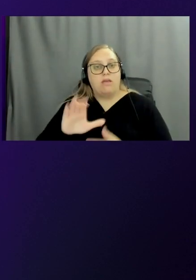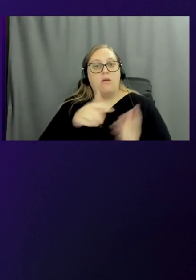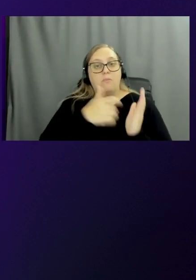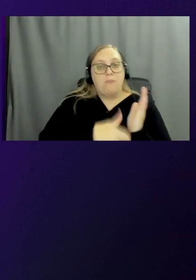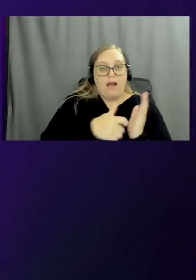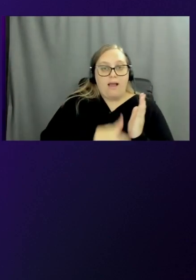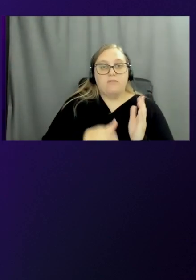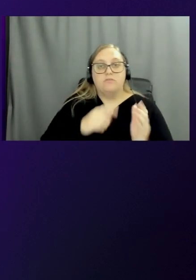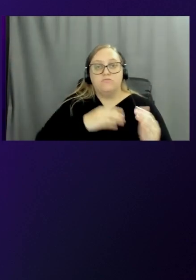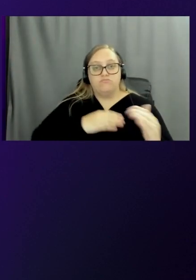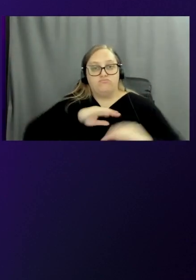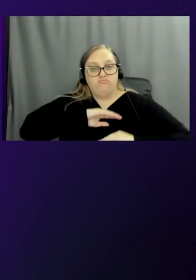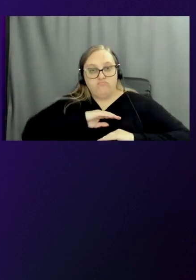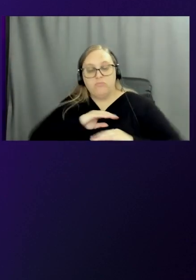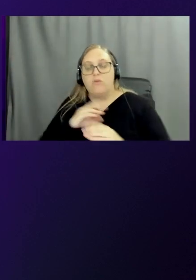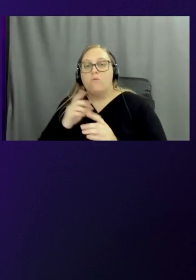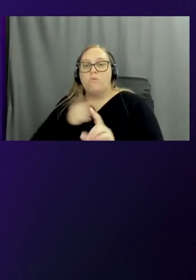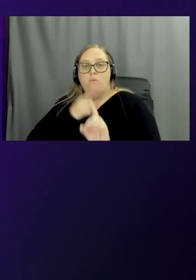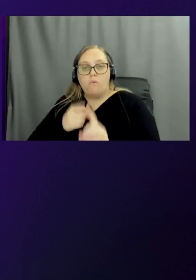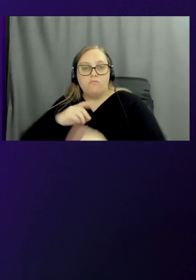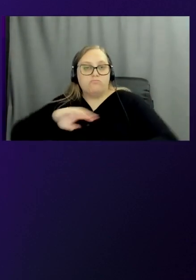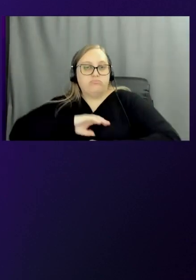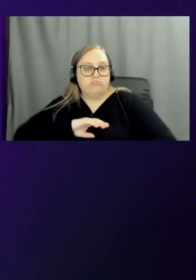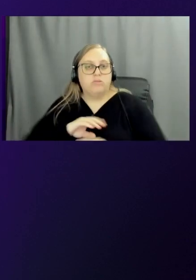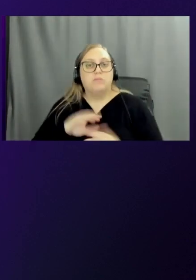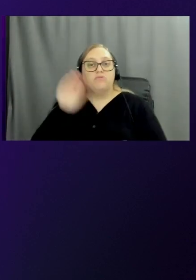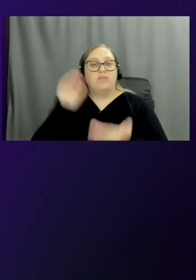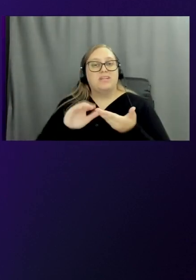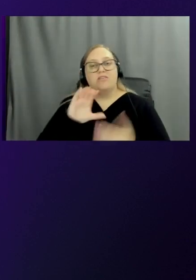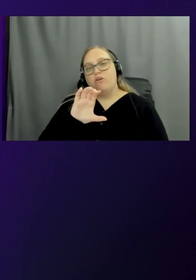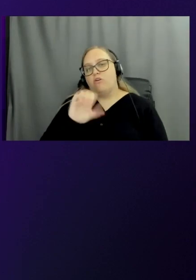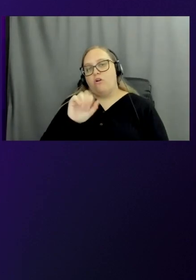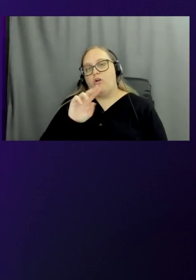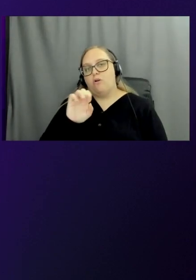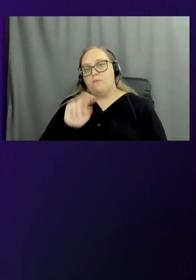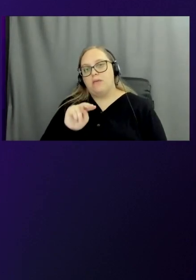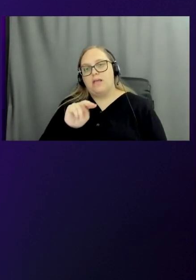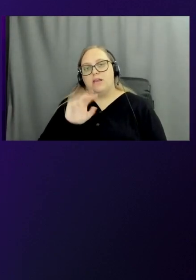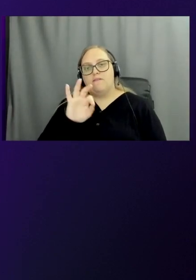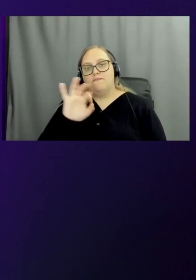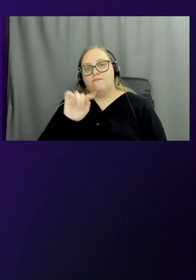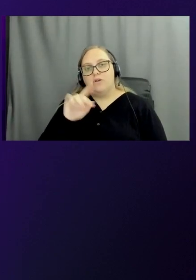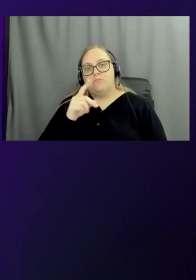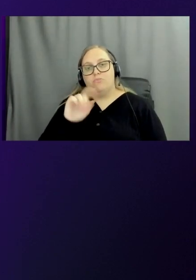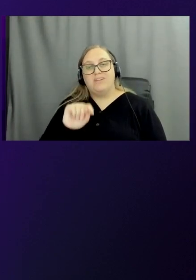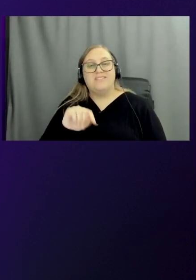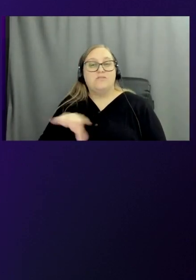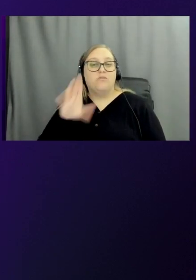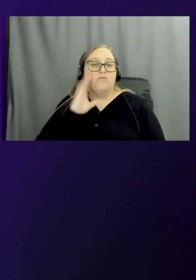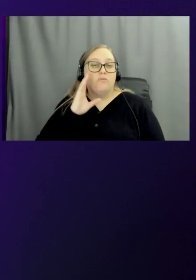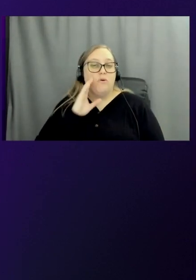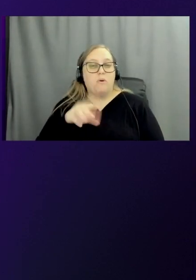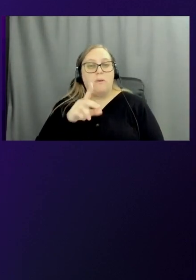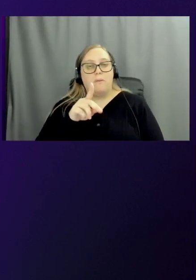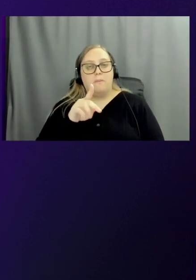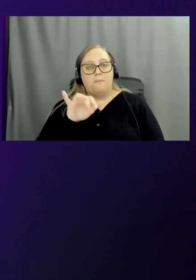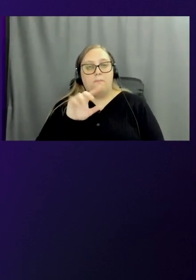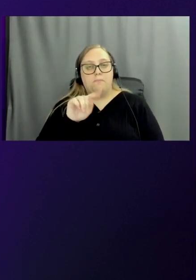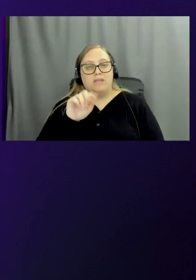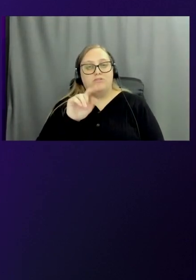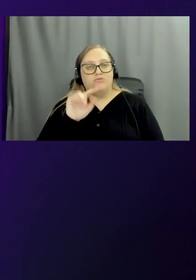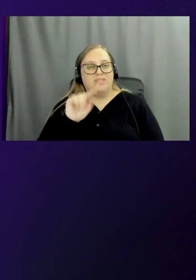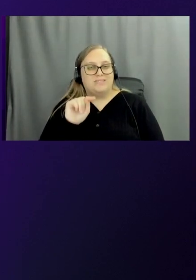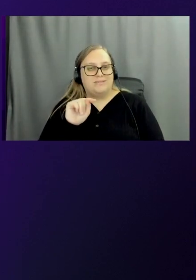but reductions in their carbon footprint as well. So Pinterest is one of those customers that's partnering with AWS on their